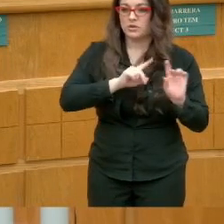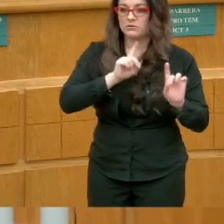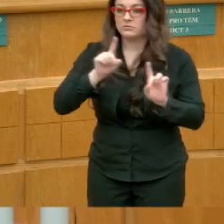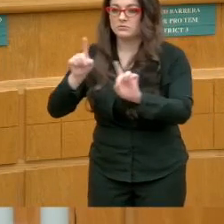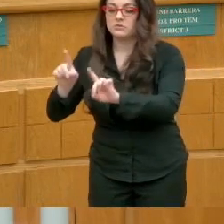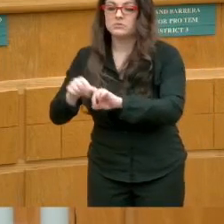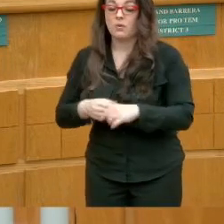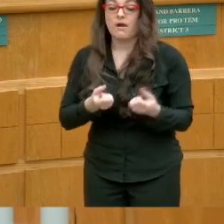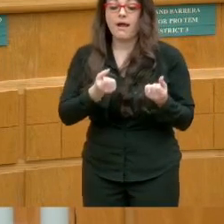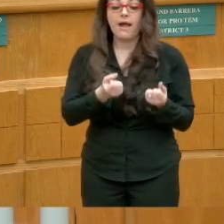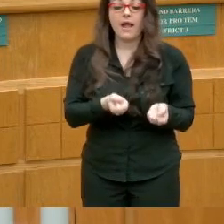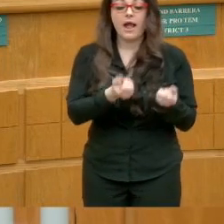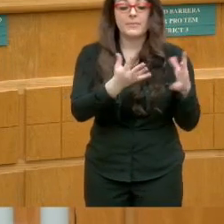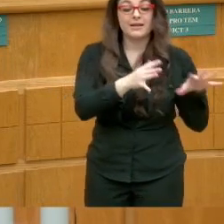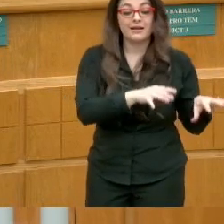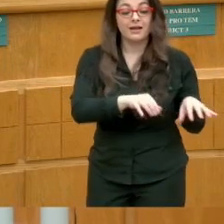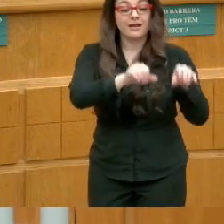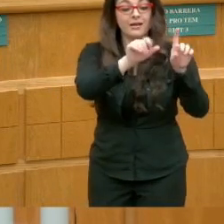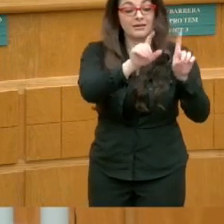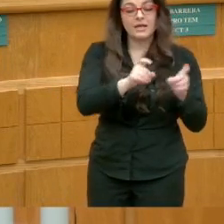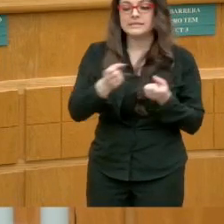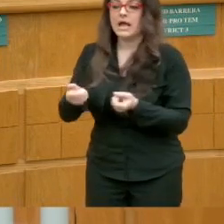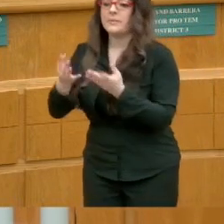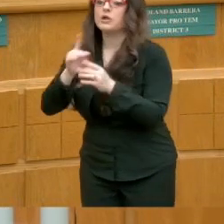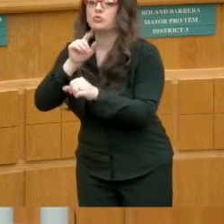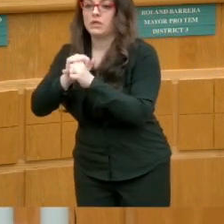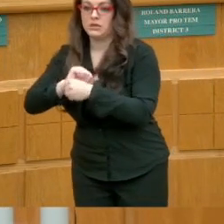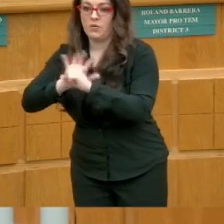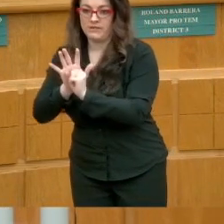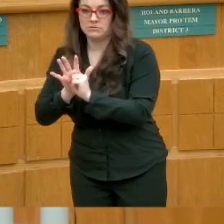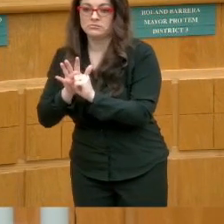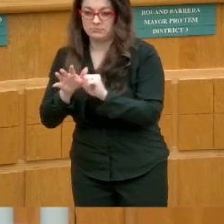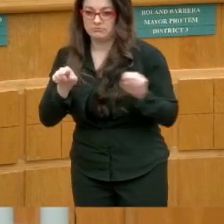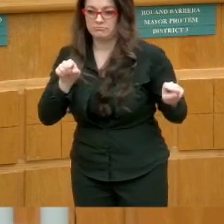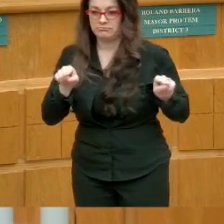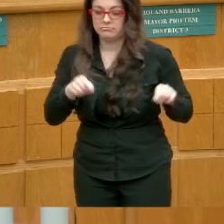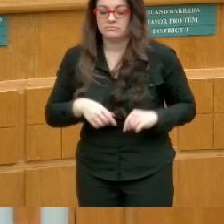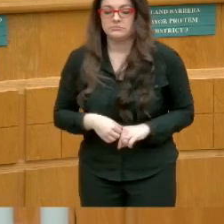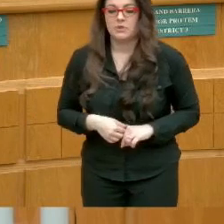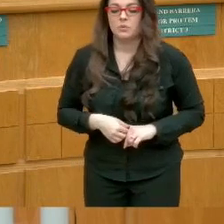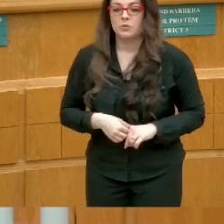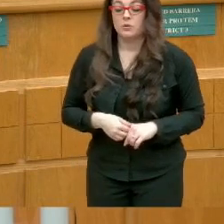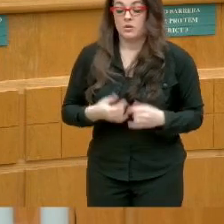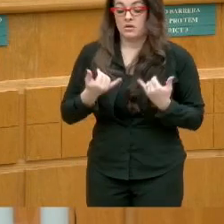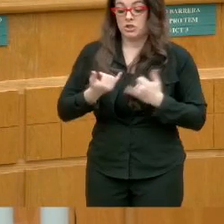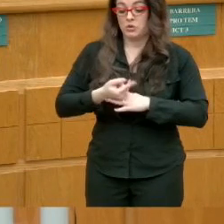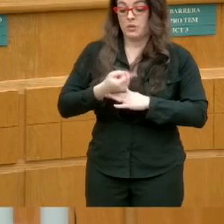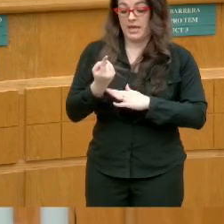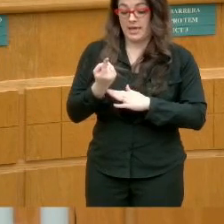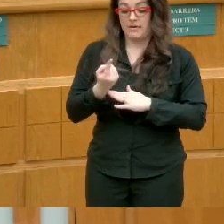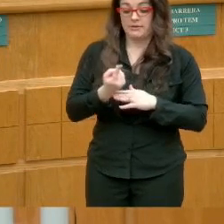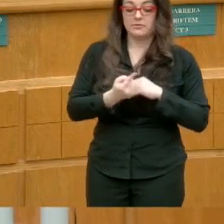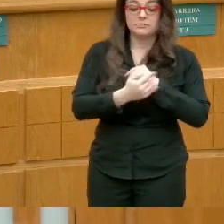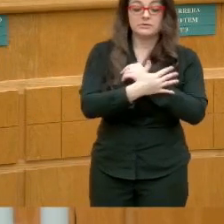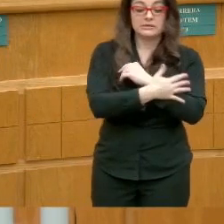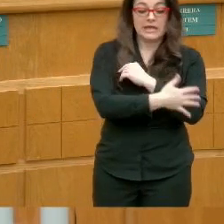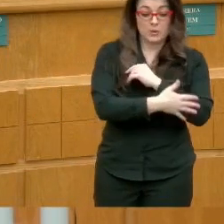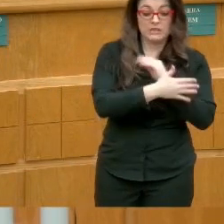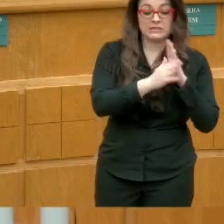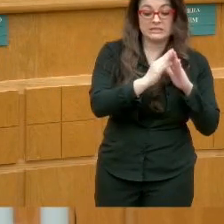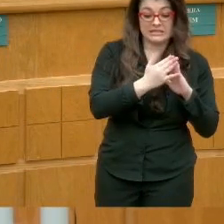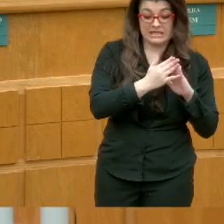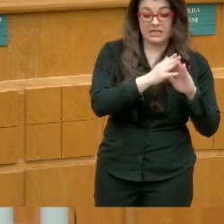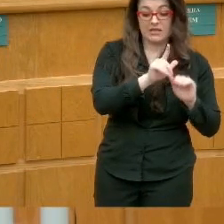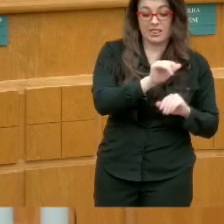or performed. And today, we between the city-county testing facility and then the